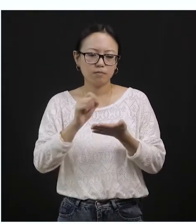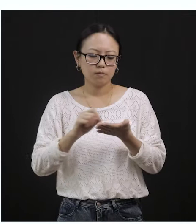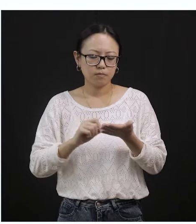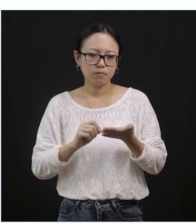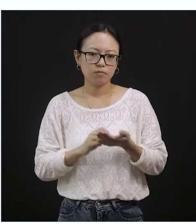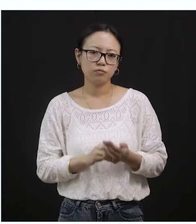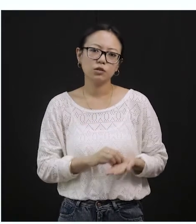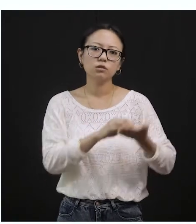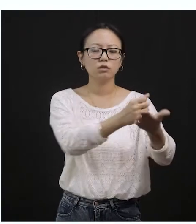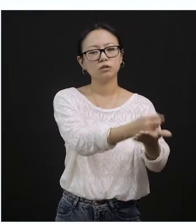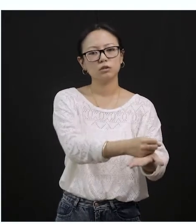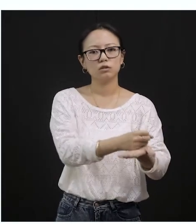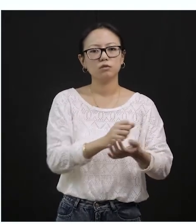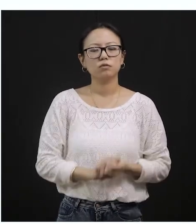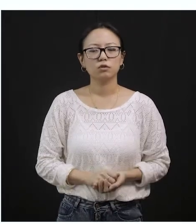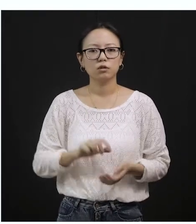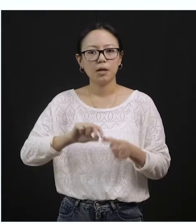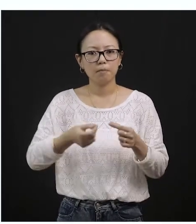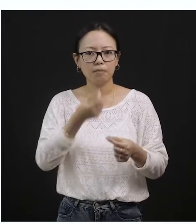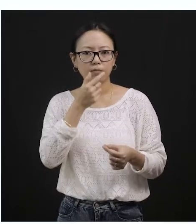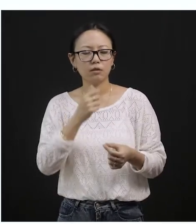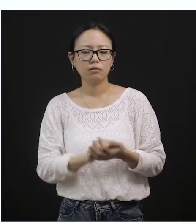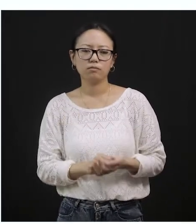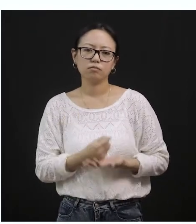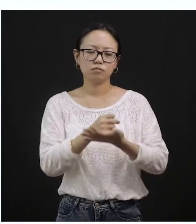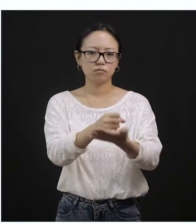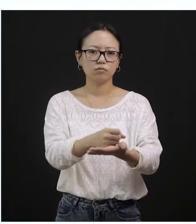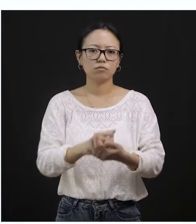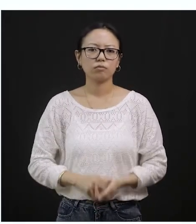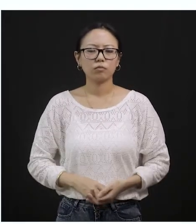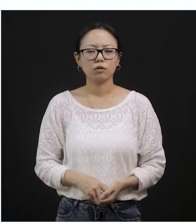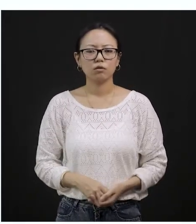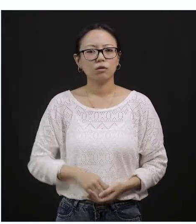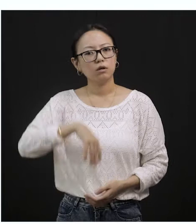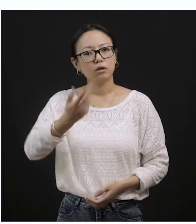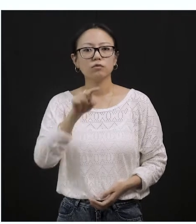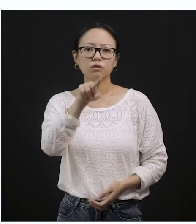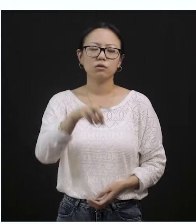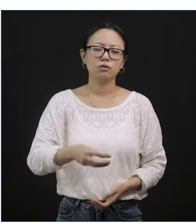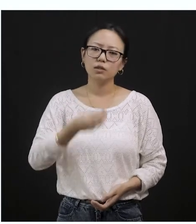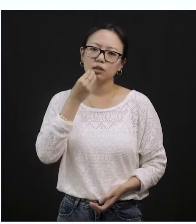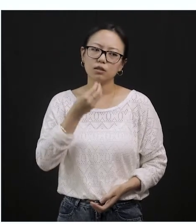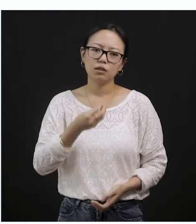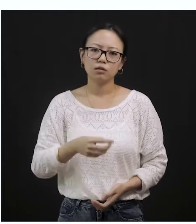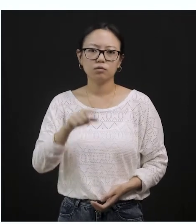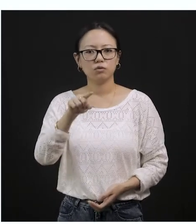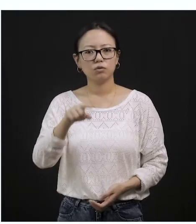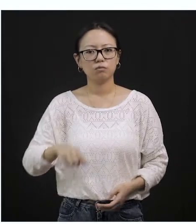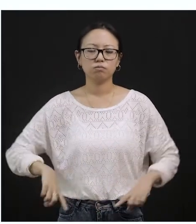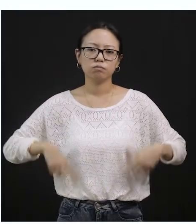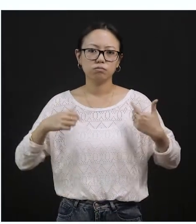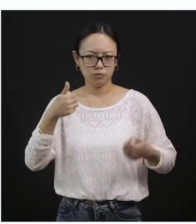medicine. Now, after taking that medicine, you used to feel okay. You feel all right, right? So the doctor, they try to understand our